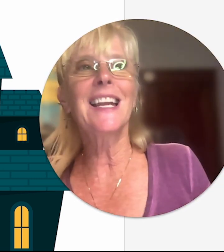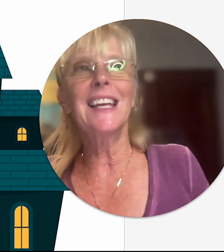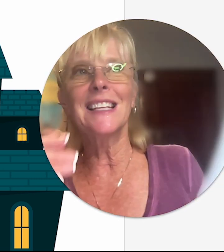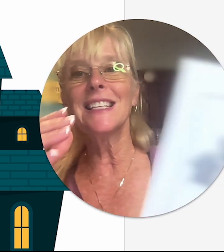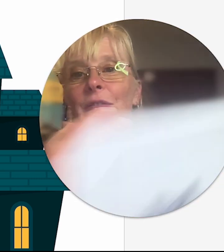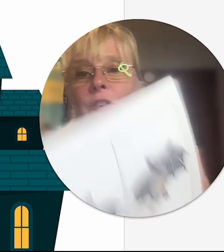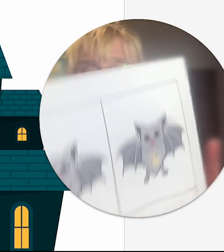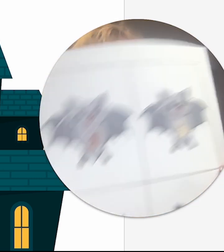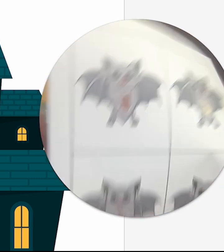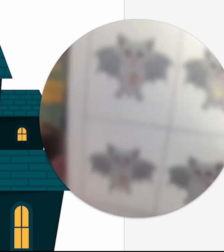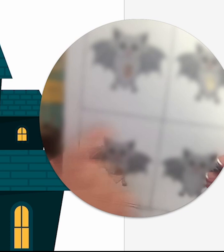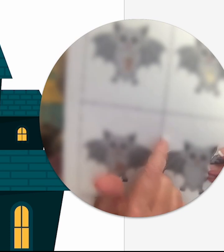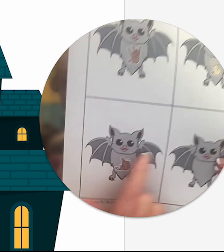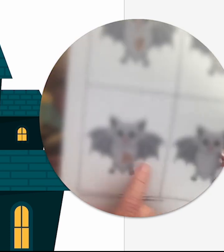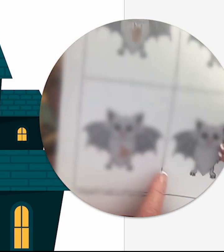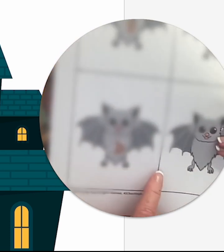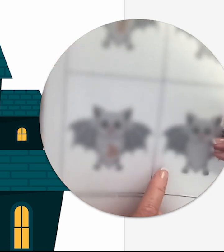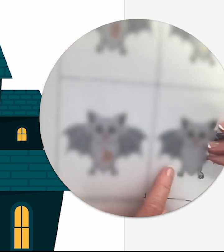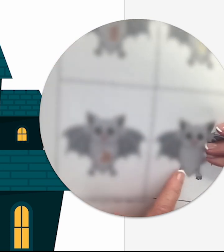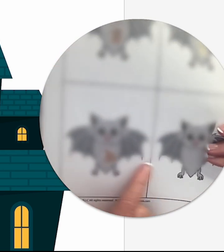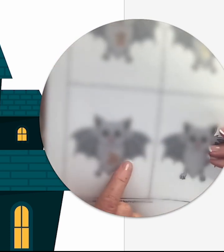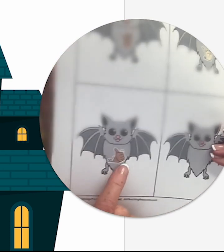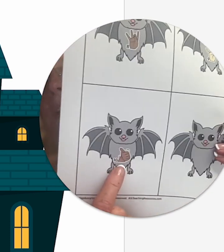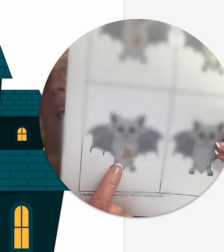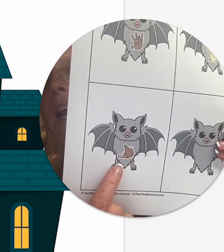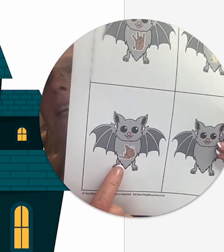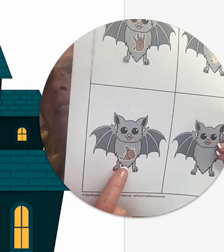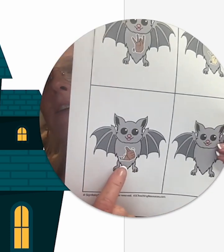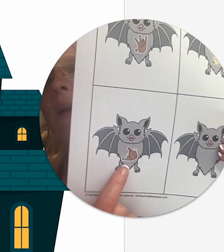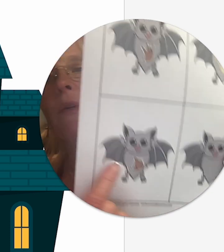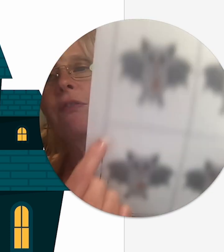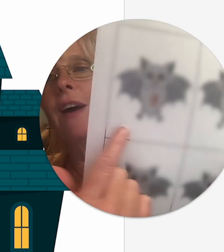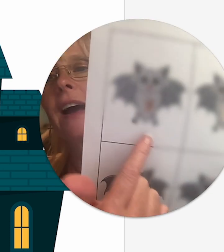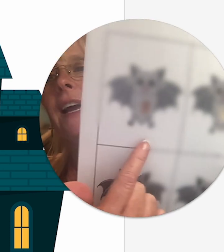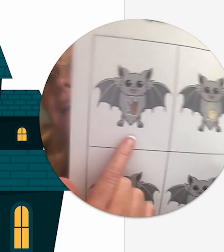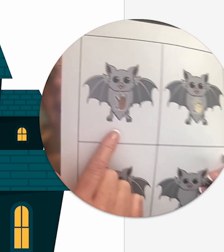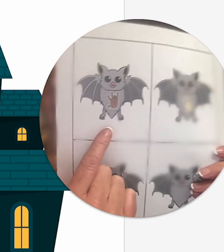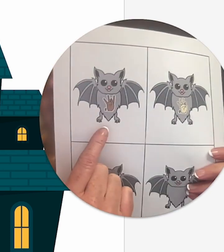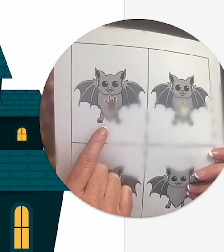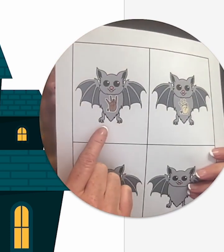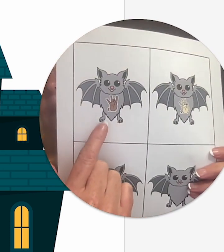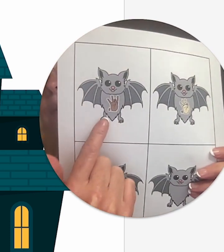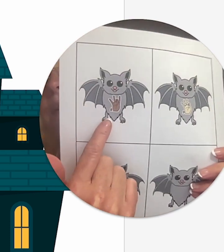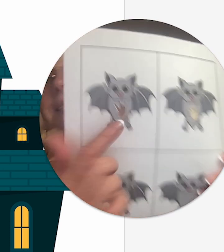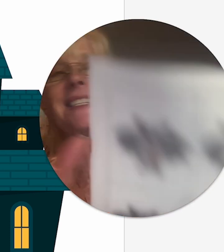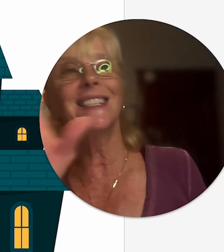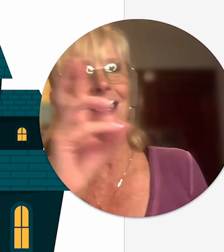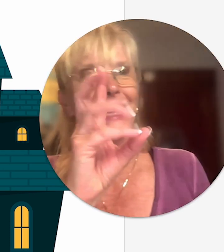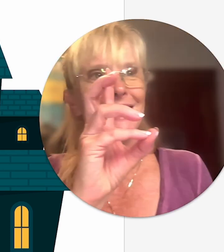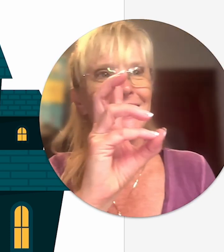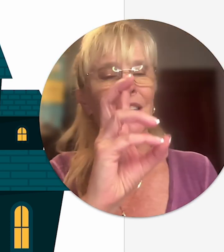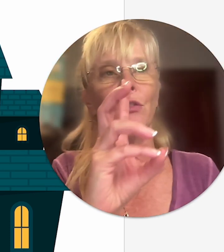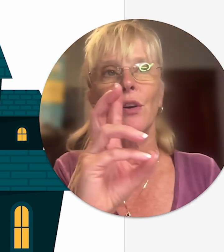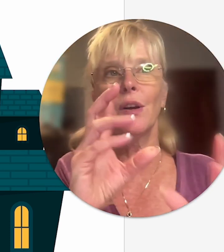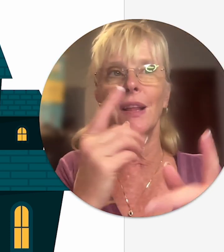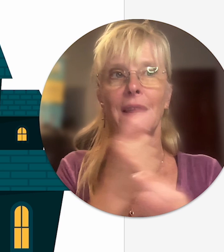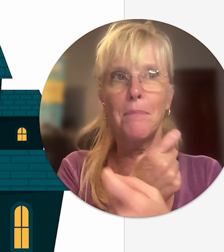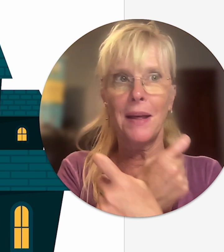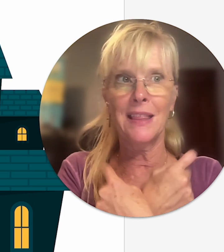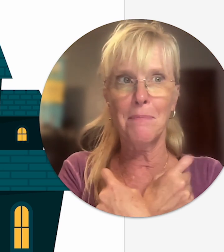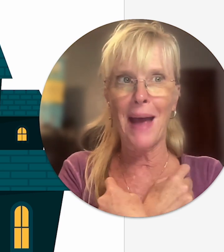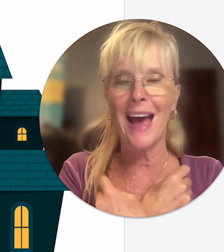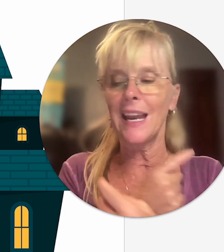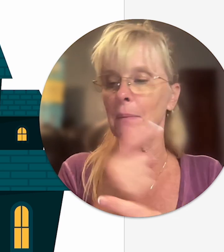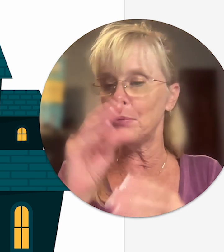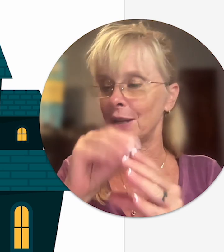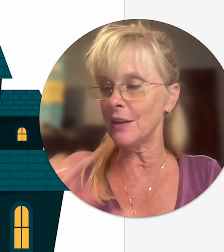and then again for the bats, we have the sign language, and so they would find the number 6 or